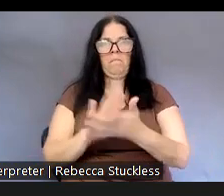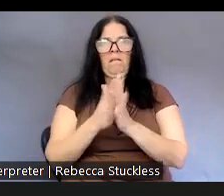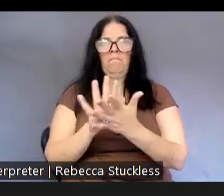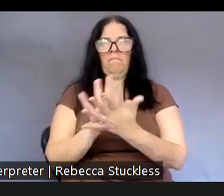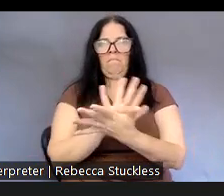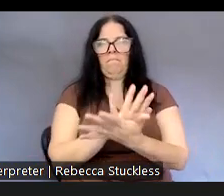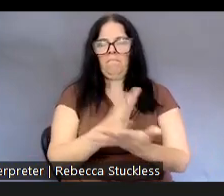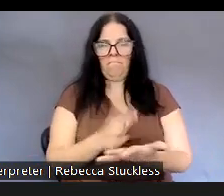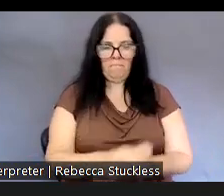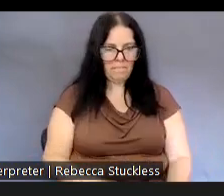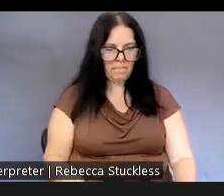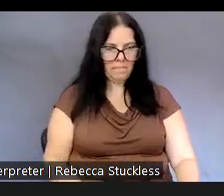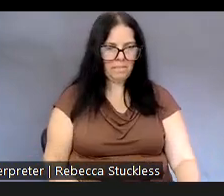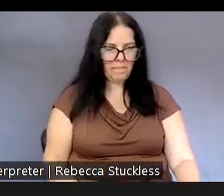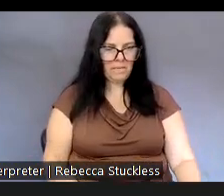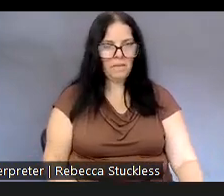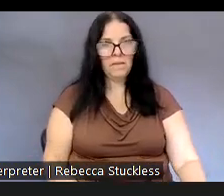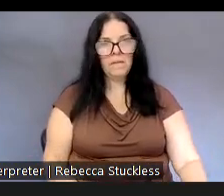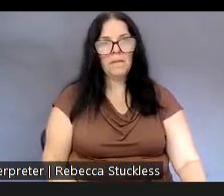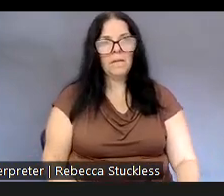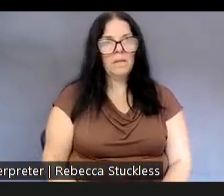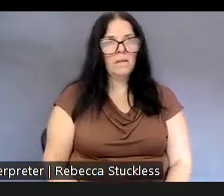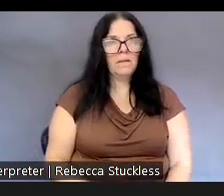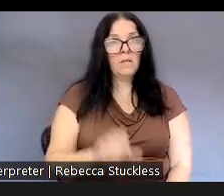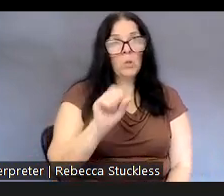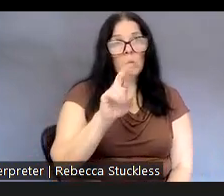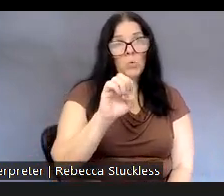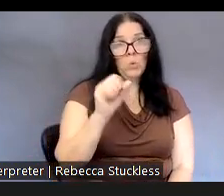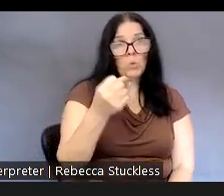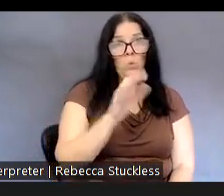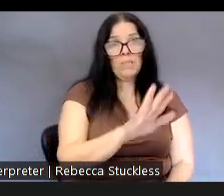Su's 2007 description of microaggressions,